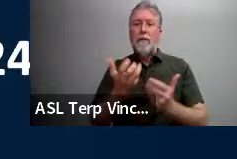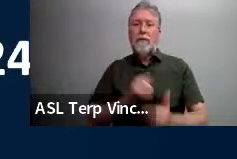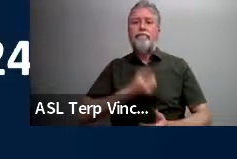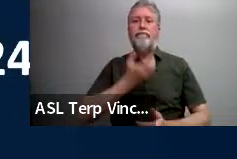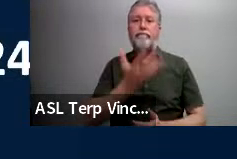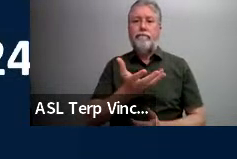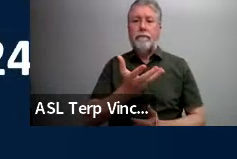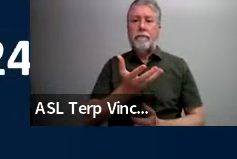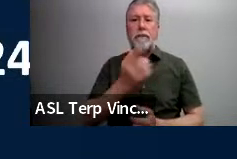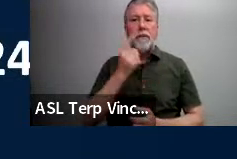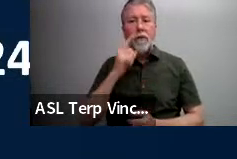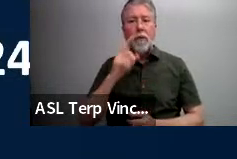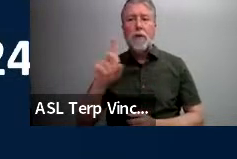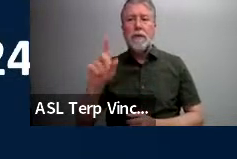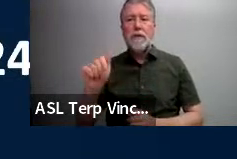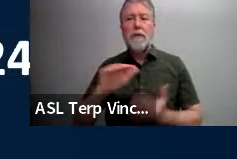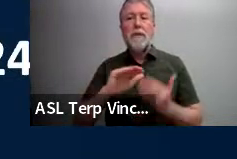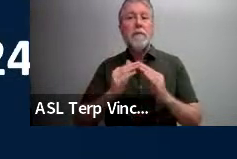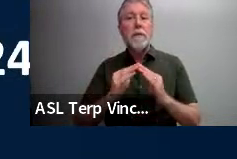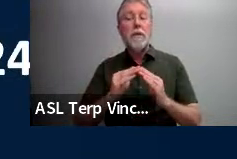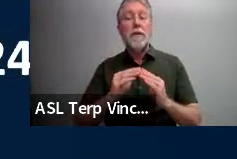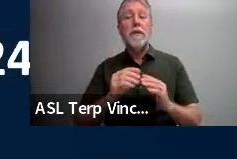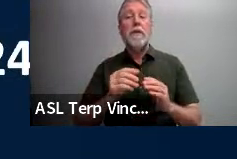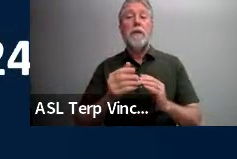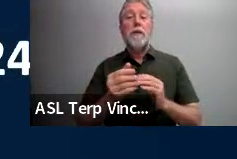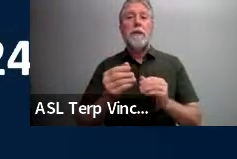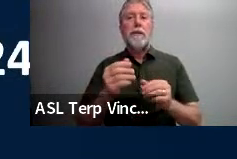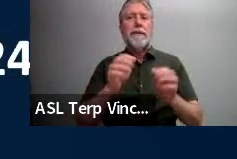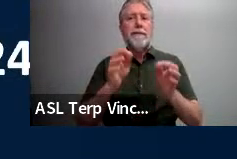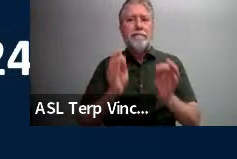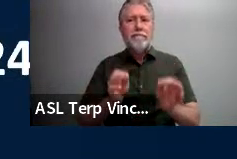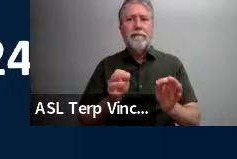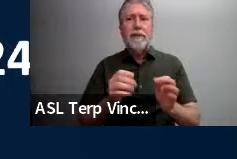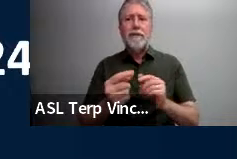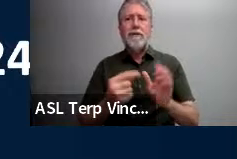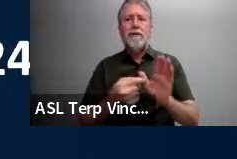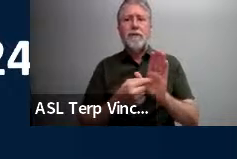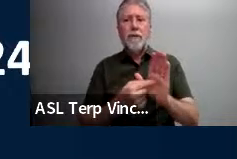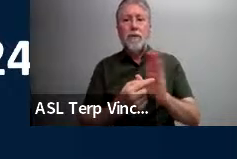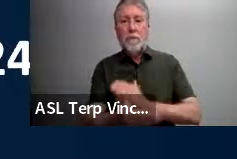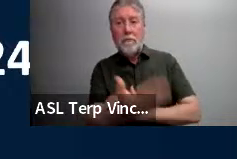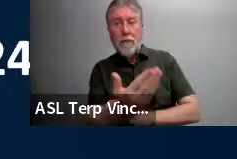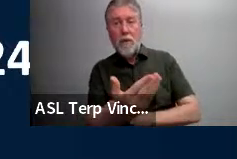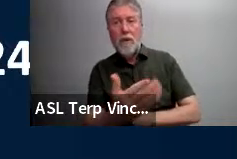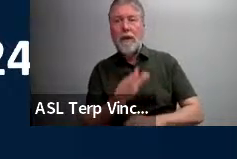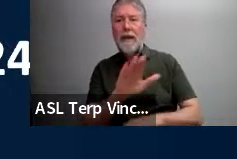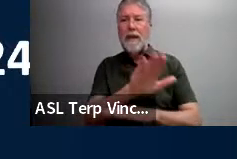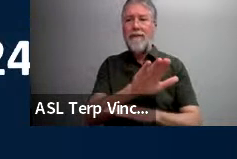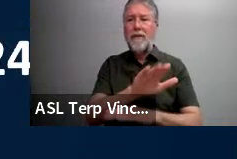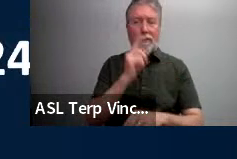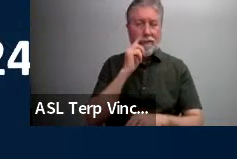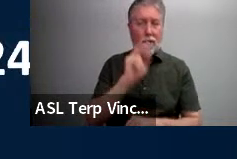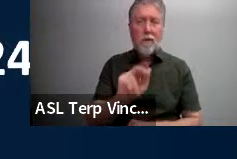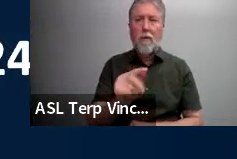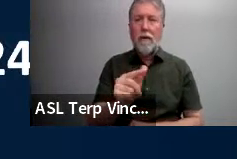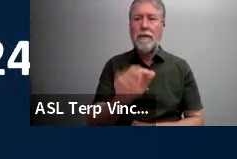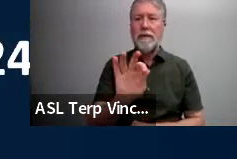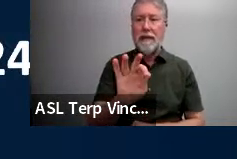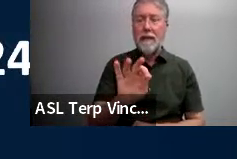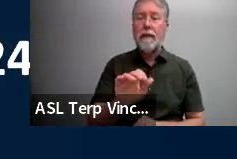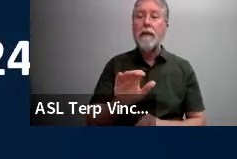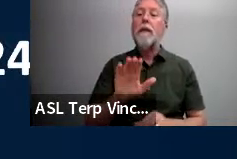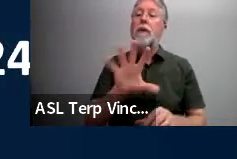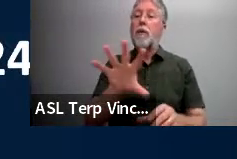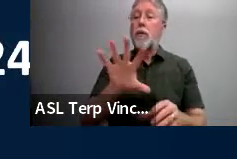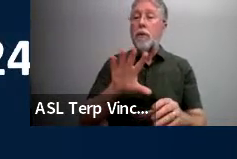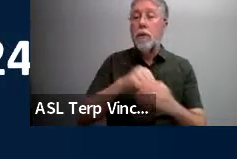For the disability community, please note if it's AM or PM on August 9th. Please also include your name, the organization name